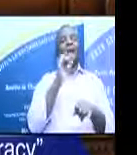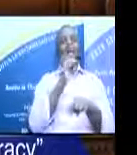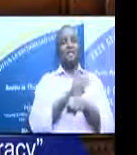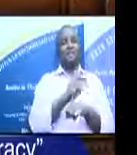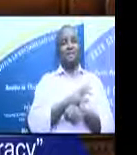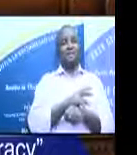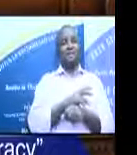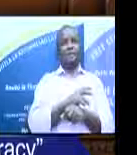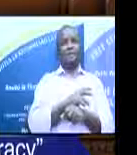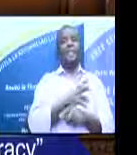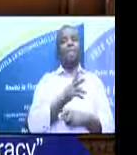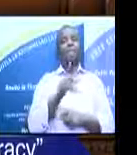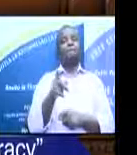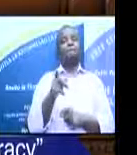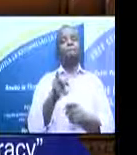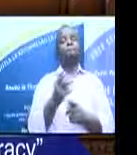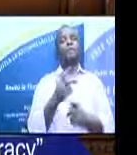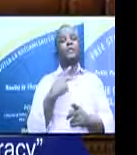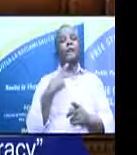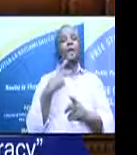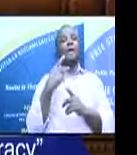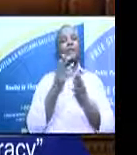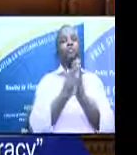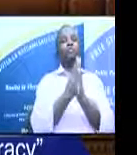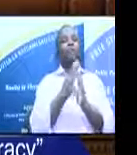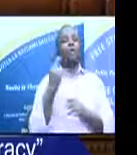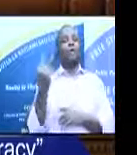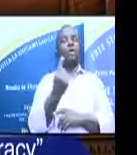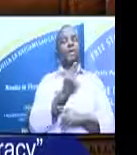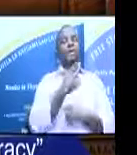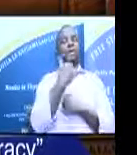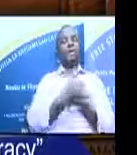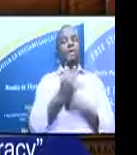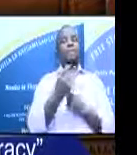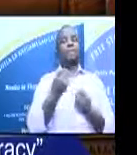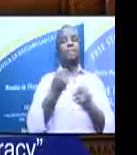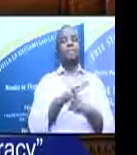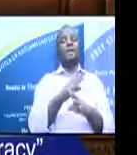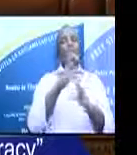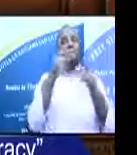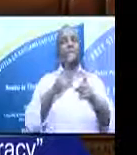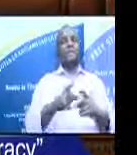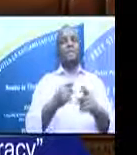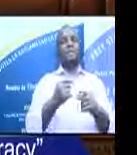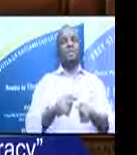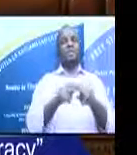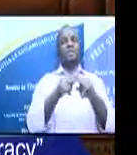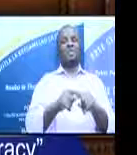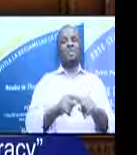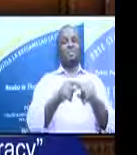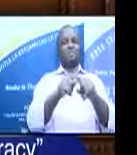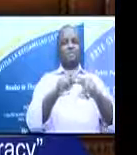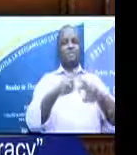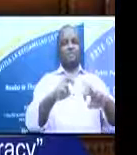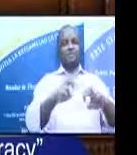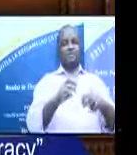advice, which called on all countries to implement decisions that are evidence-based and convincing.